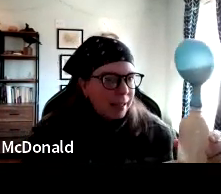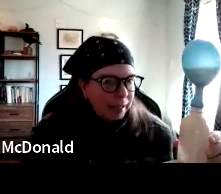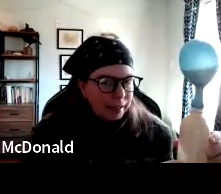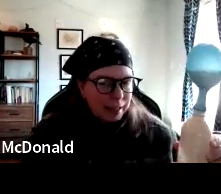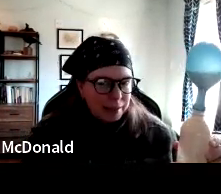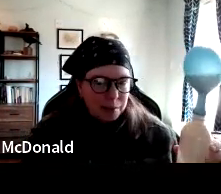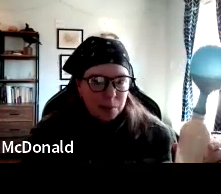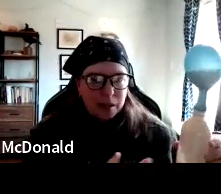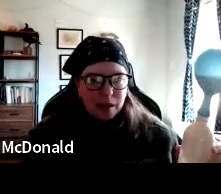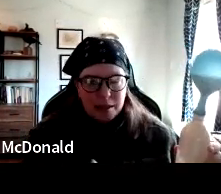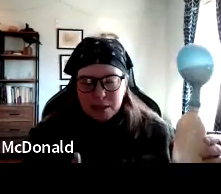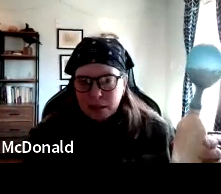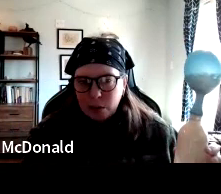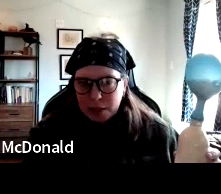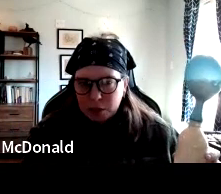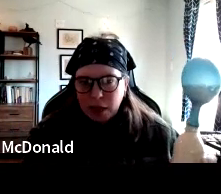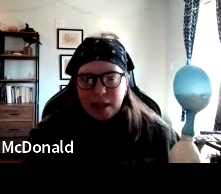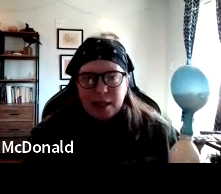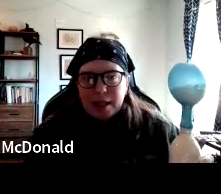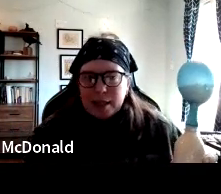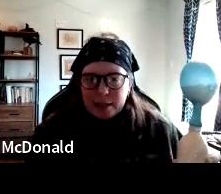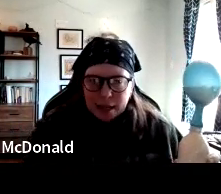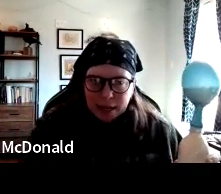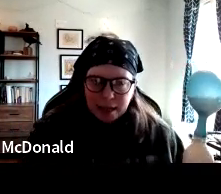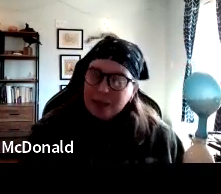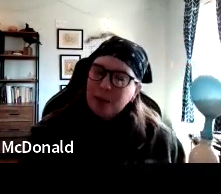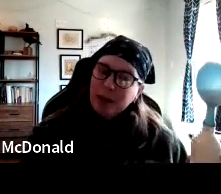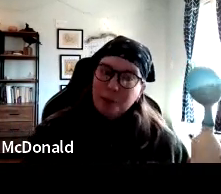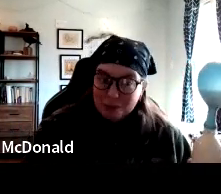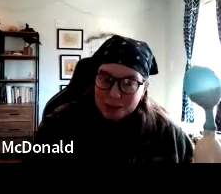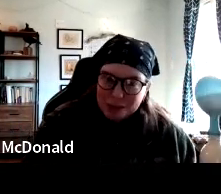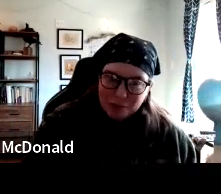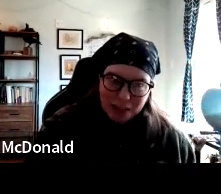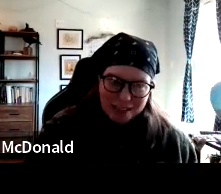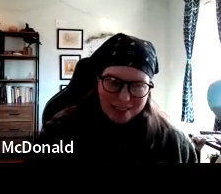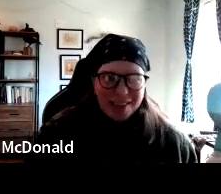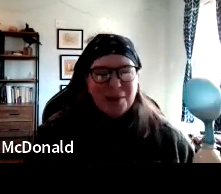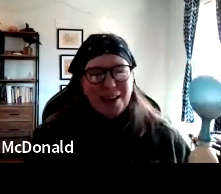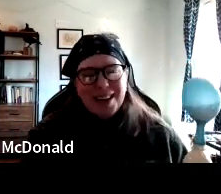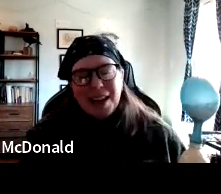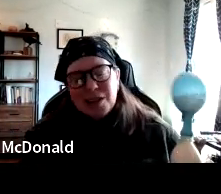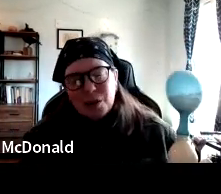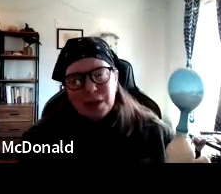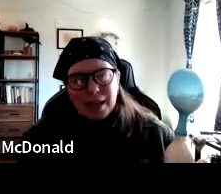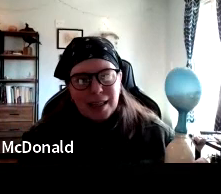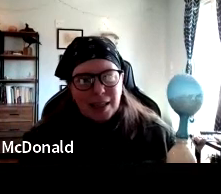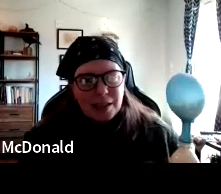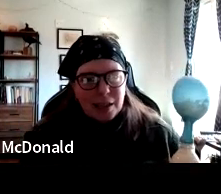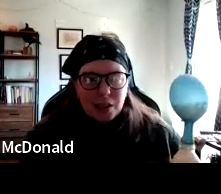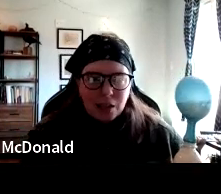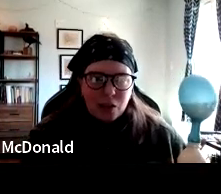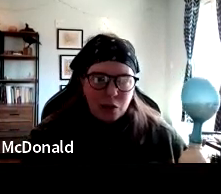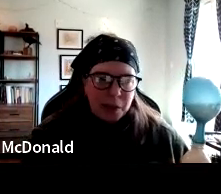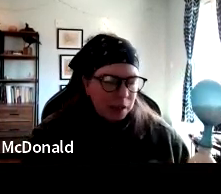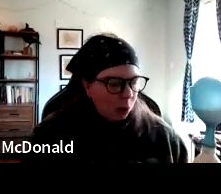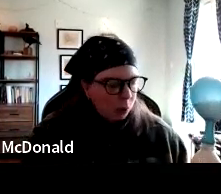Well, I'll tell you this, because it's a creature and it needs to eat, well, we've just fed it, right? So that yeast